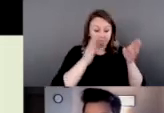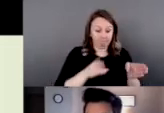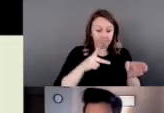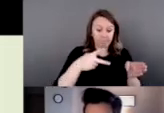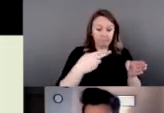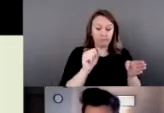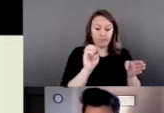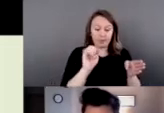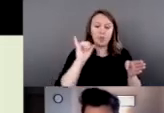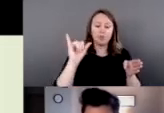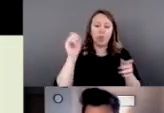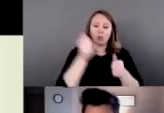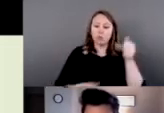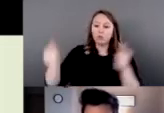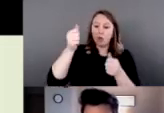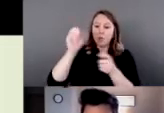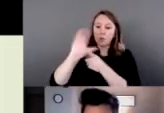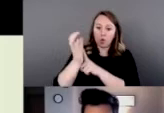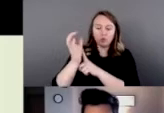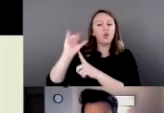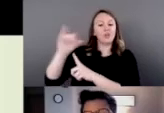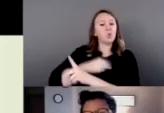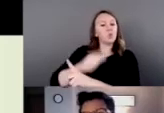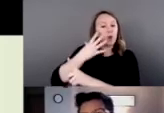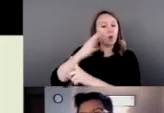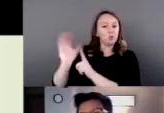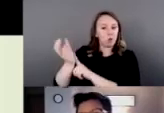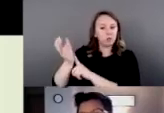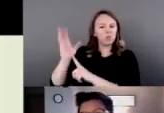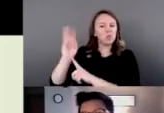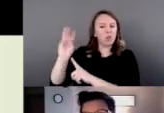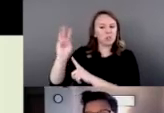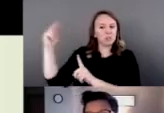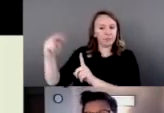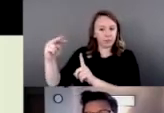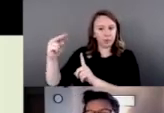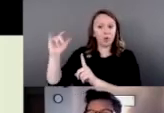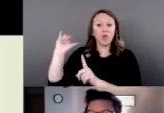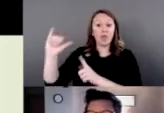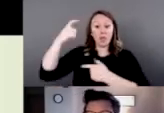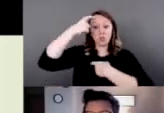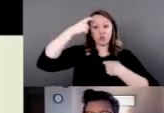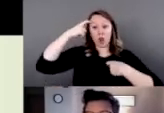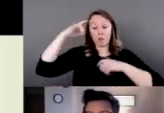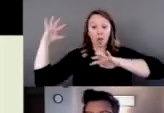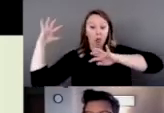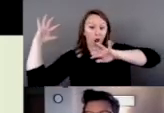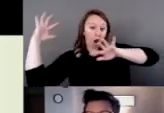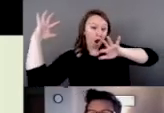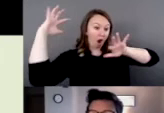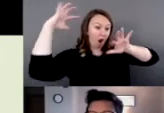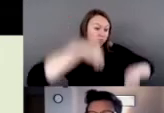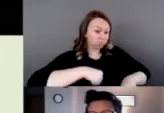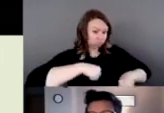the white culture, the Western world. It carries on this mass trauma onto a population. That mass trauma would